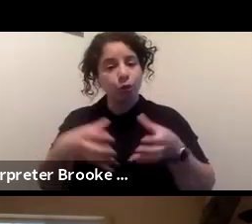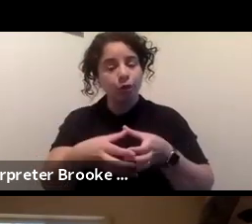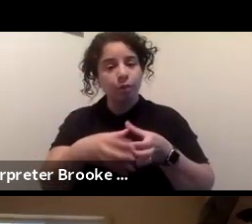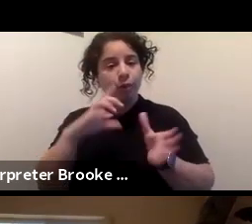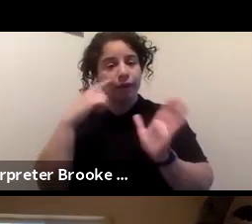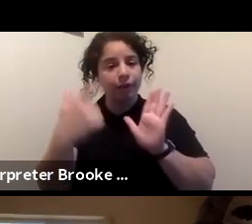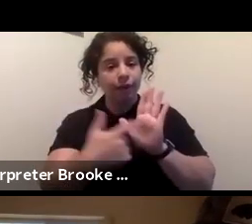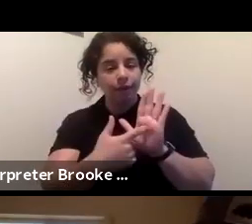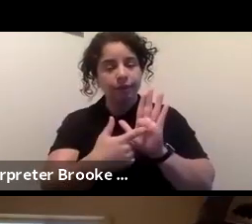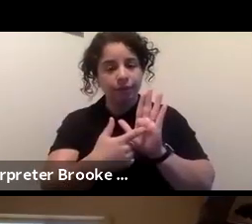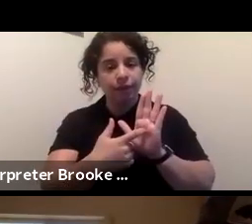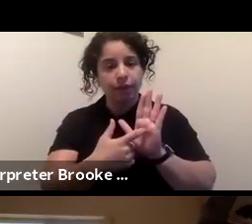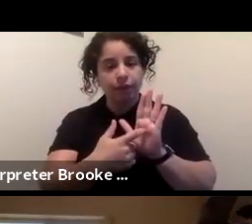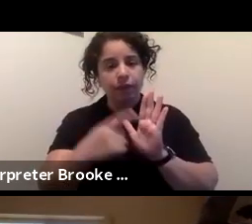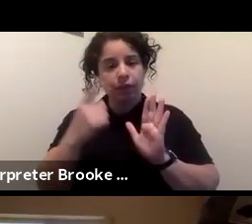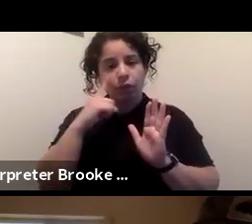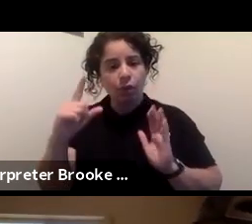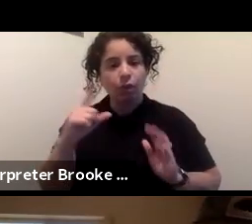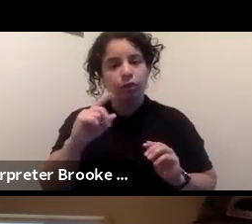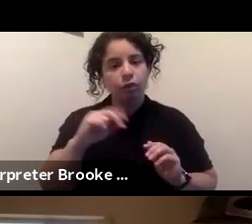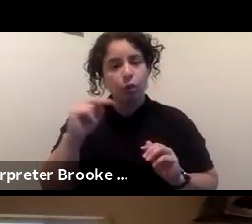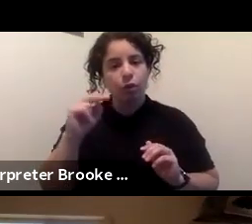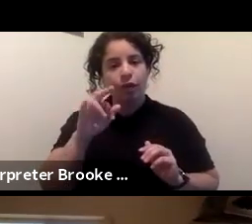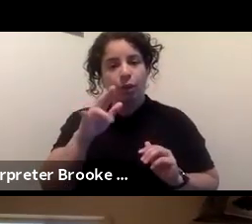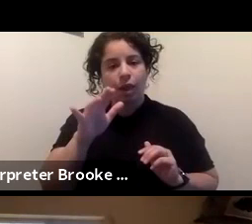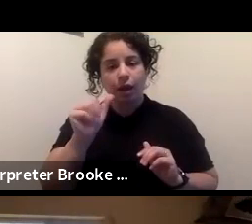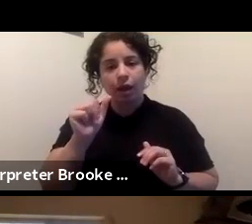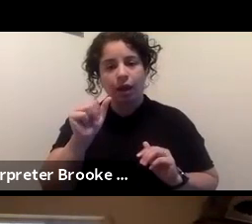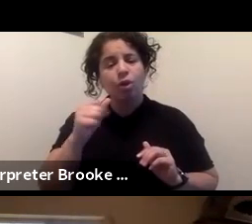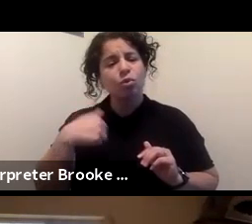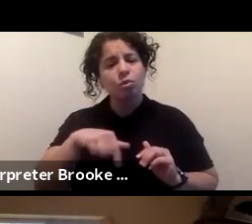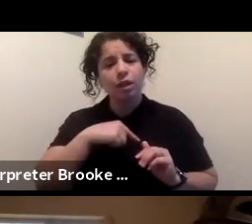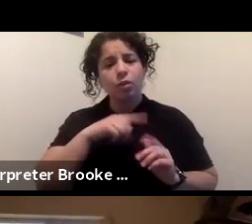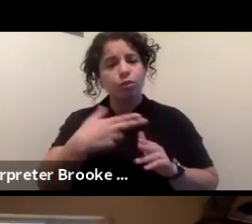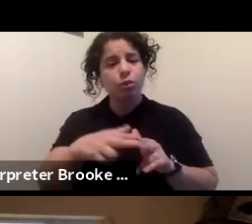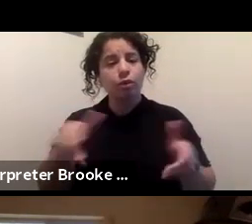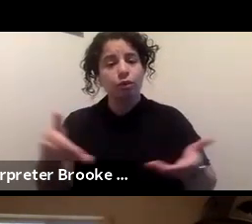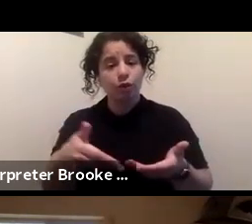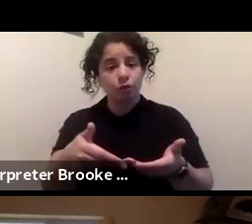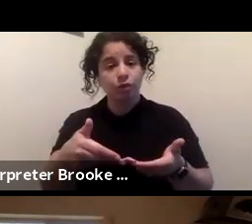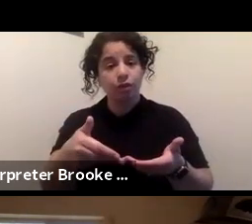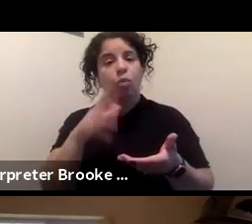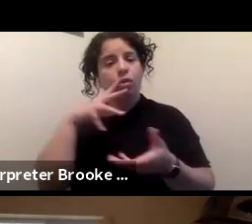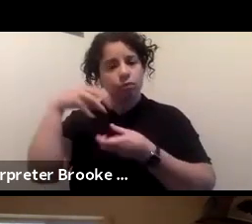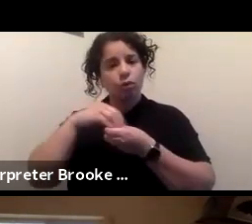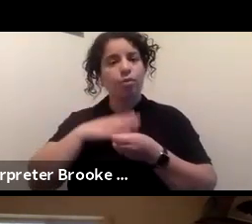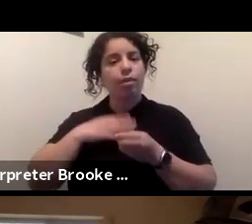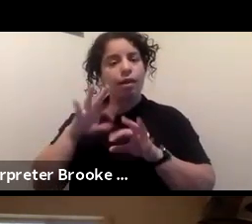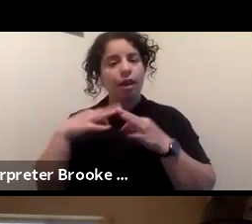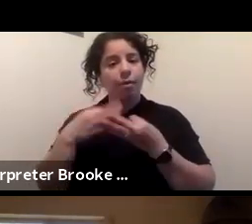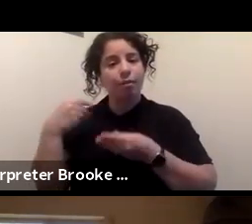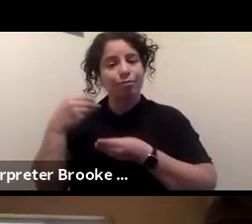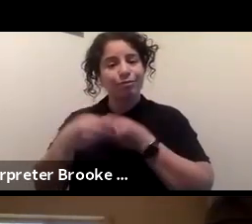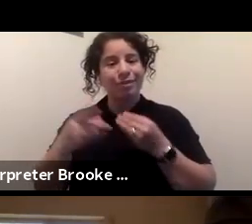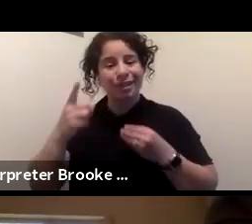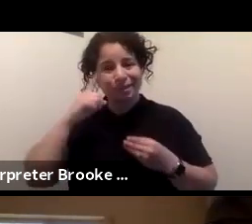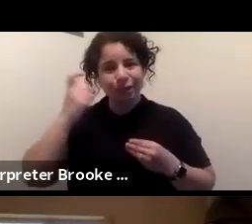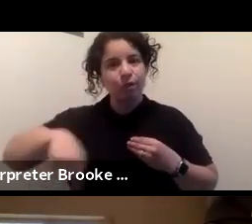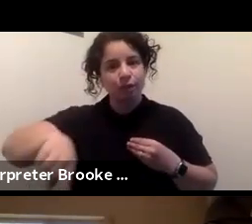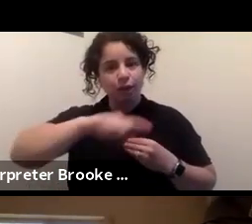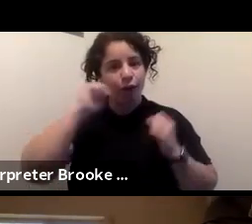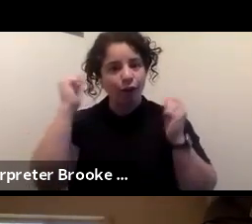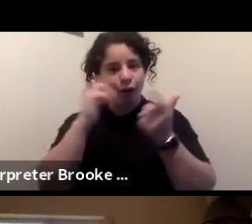Carolina. I give a traditional introduction, which includes my family because we're all family.